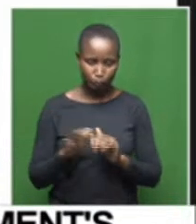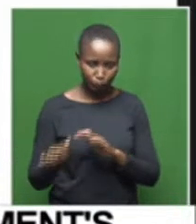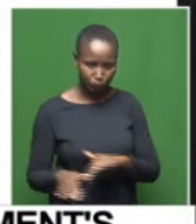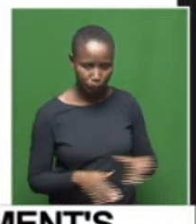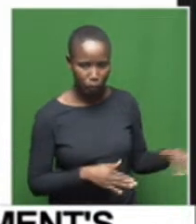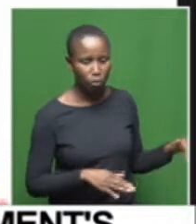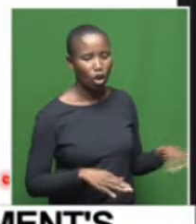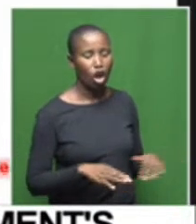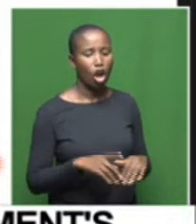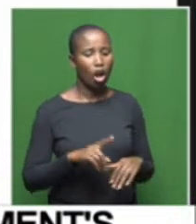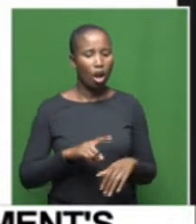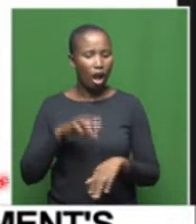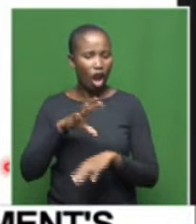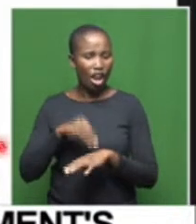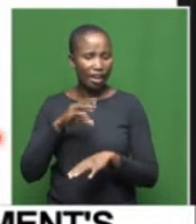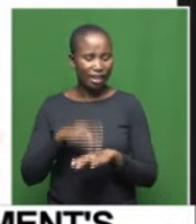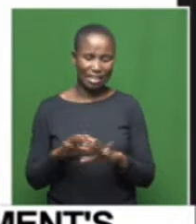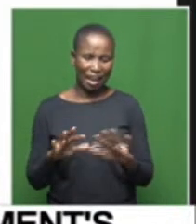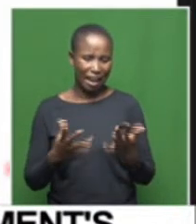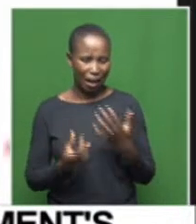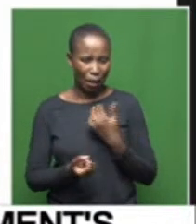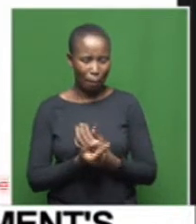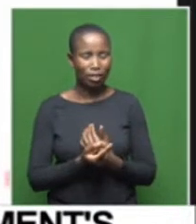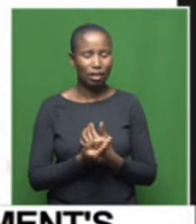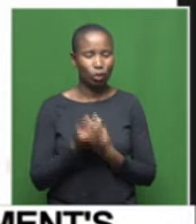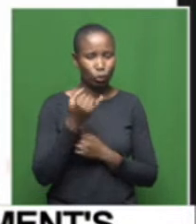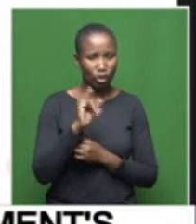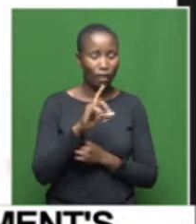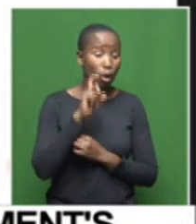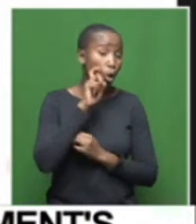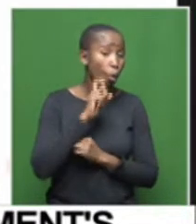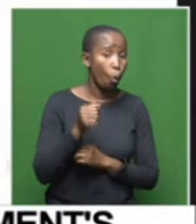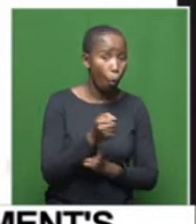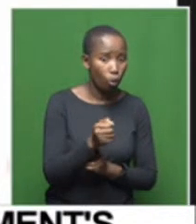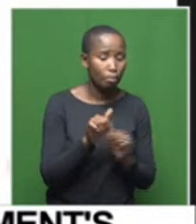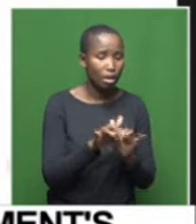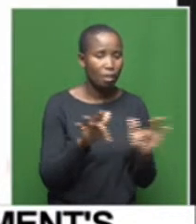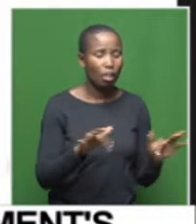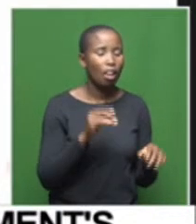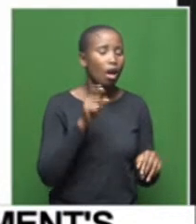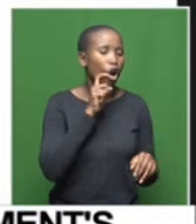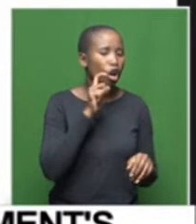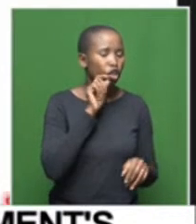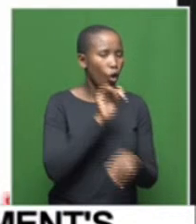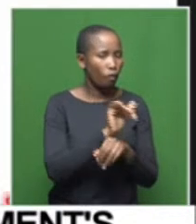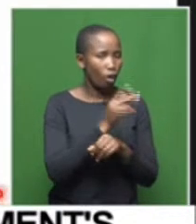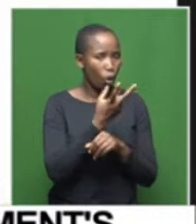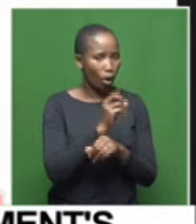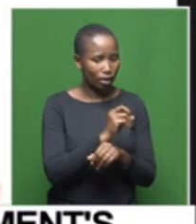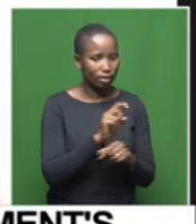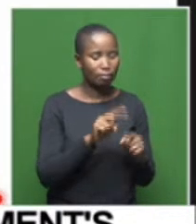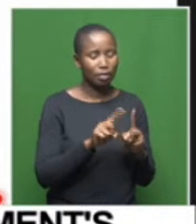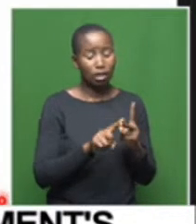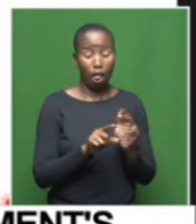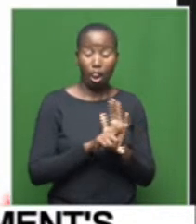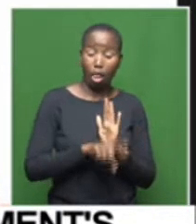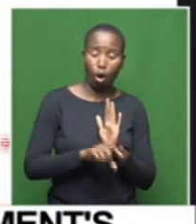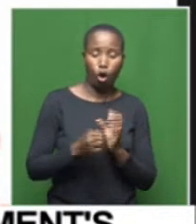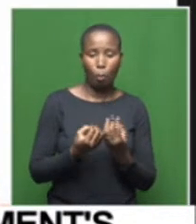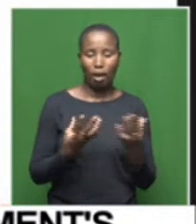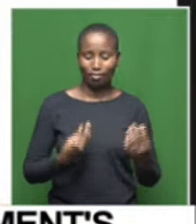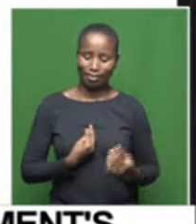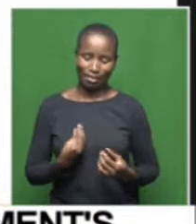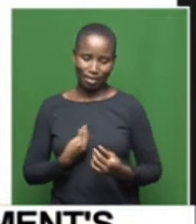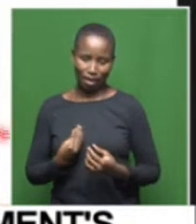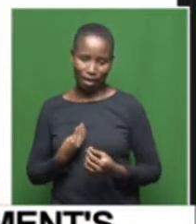our highest incidence is still in our oldest population, the over 80s, and the lowest incidence in the younger populations.